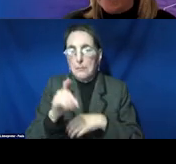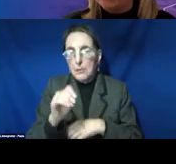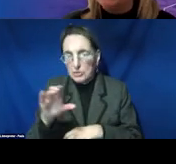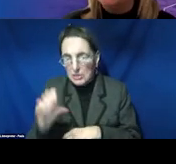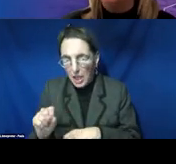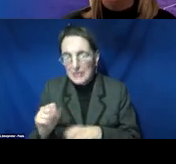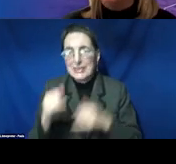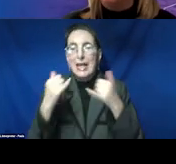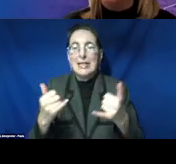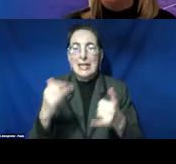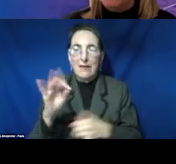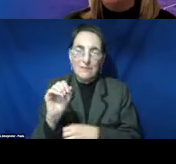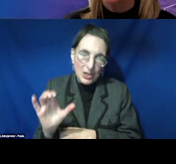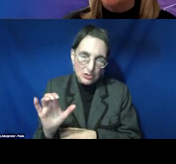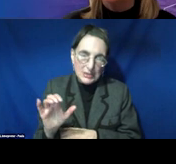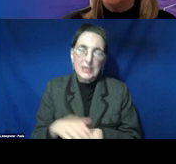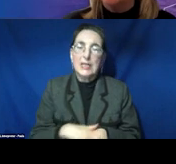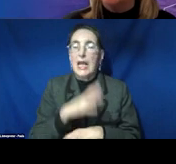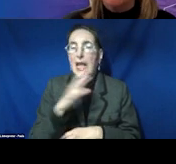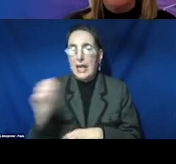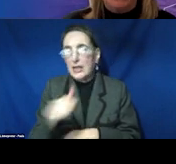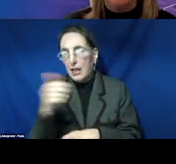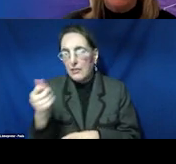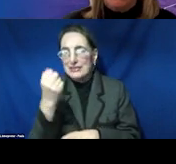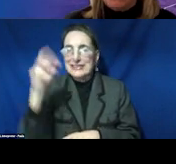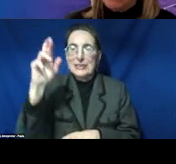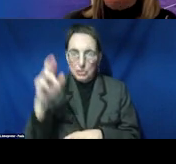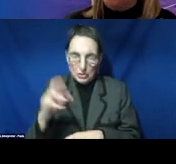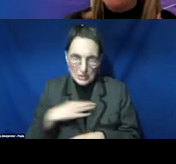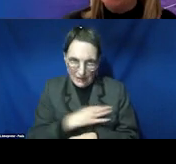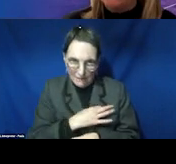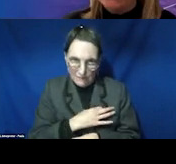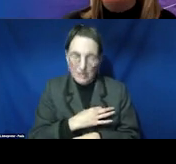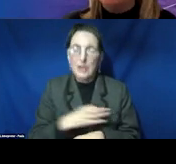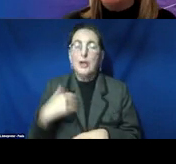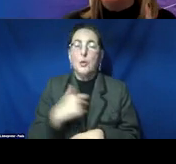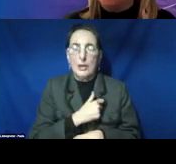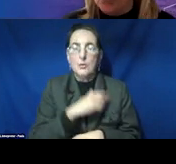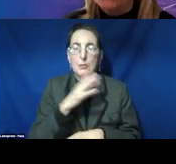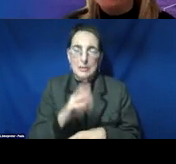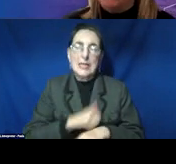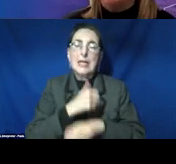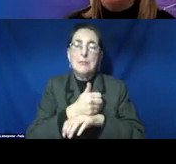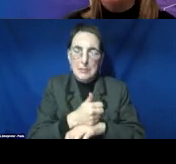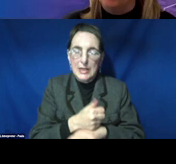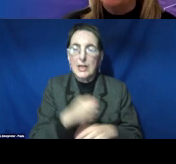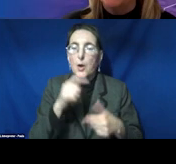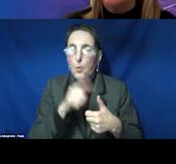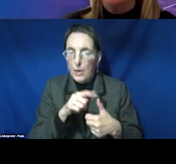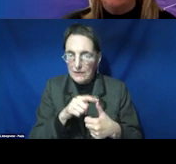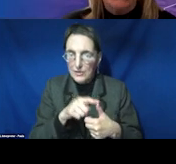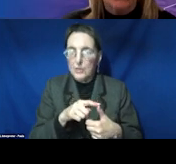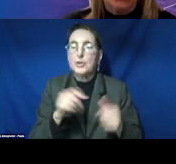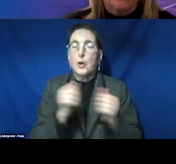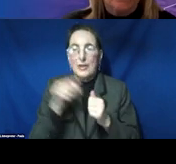now faculty, and other senior personnel. And we will be implementing one of those with